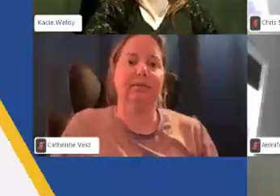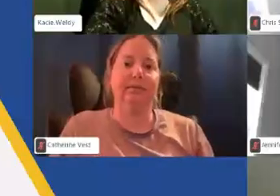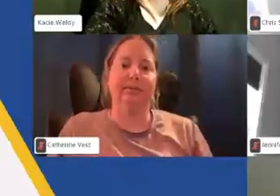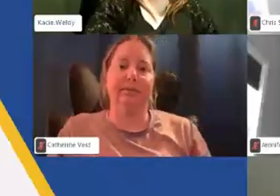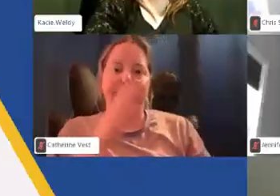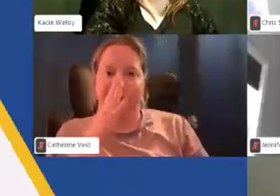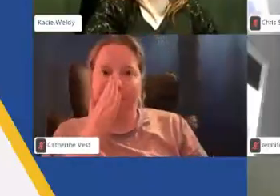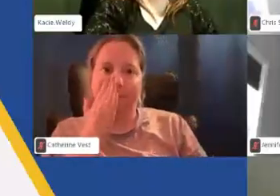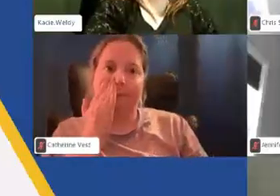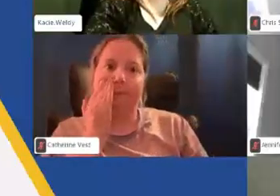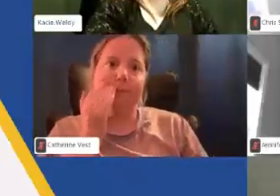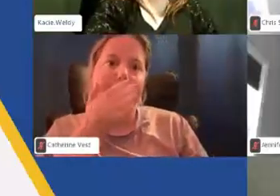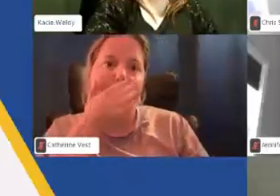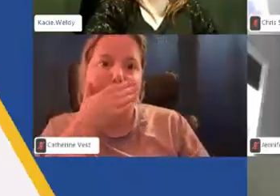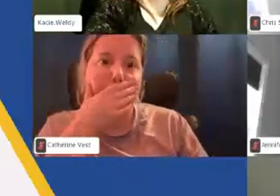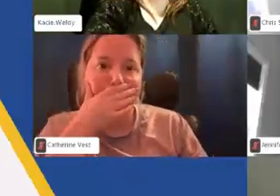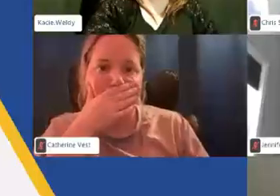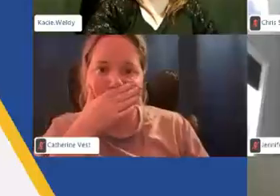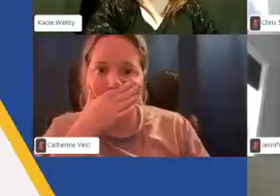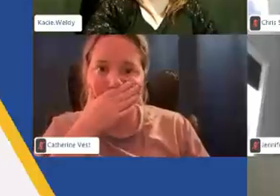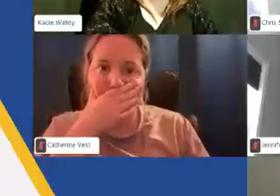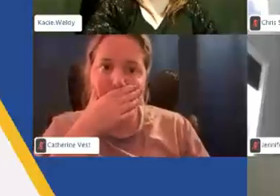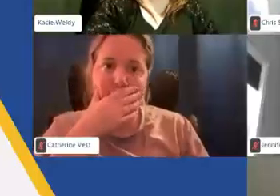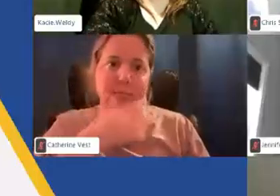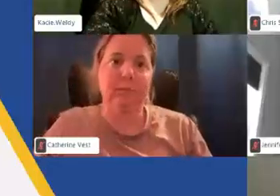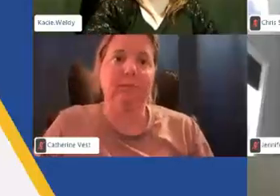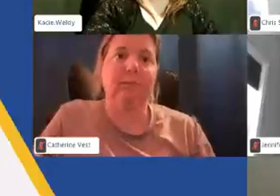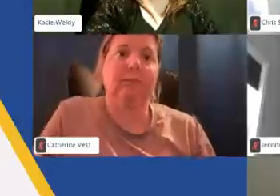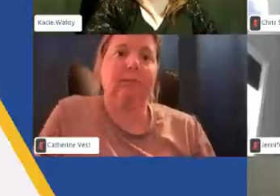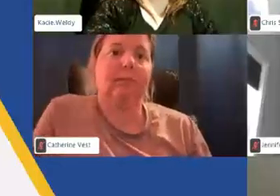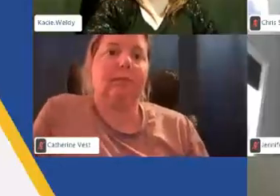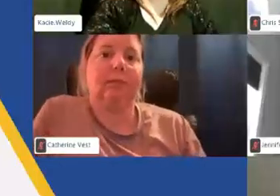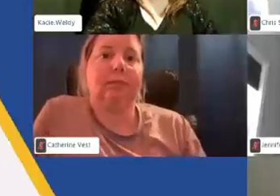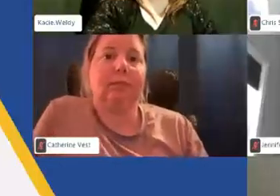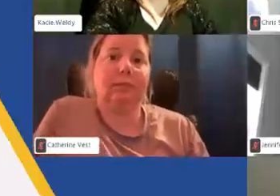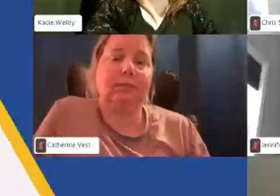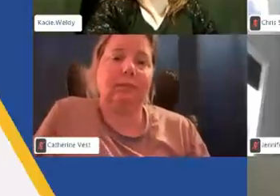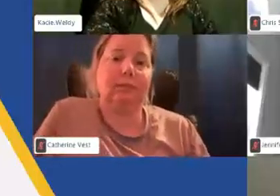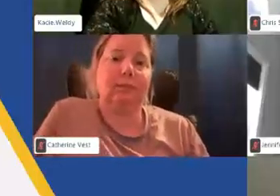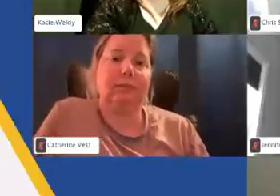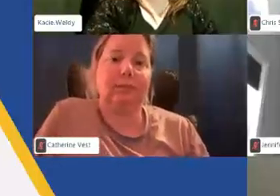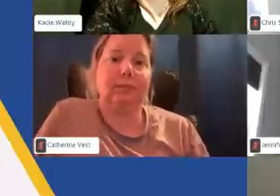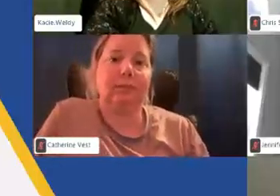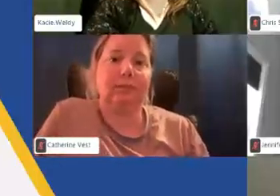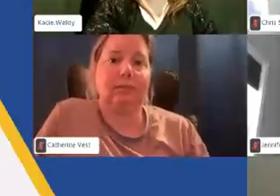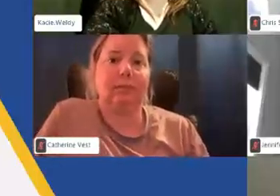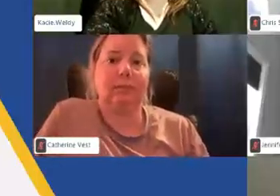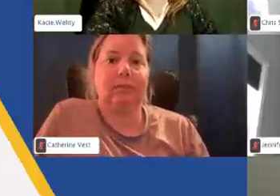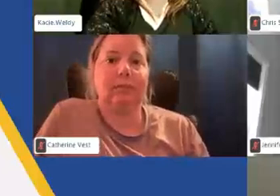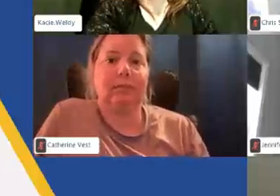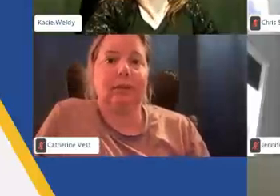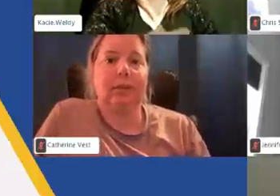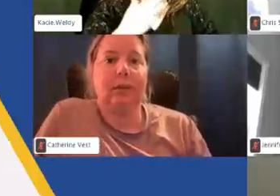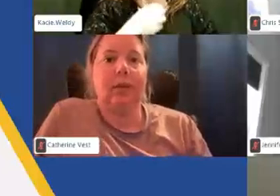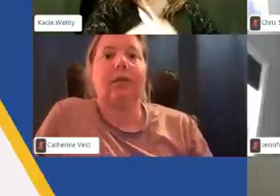not committing to it for eternity. This is Anna. Thank you, Mike and Casey. That did answer my